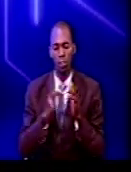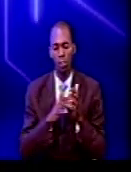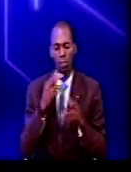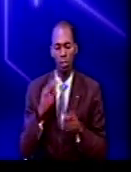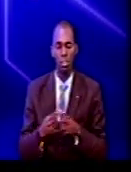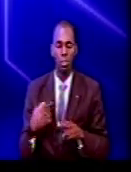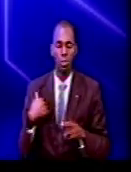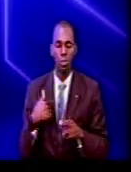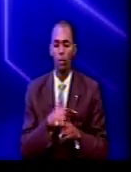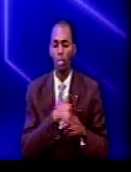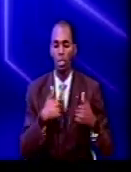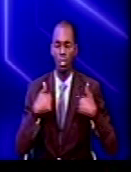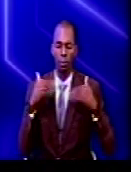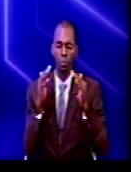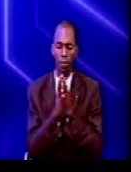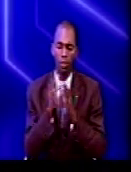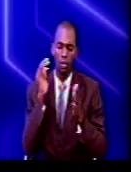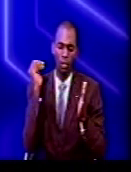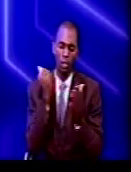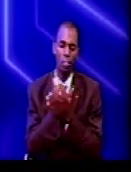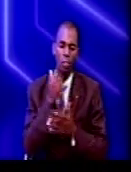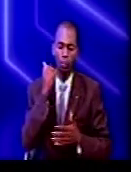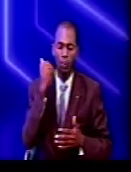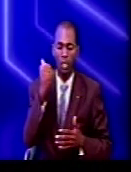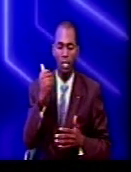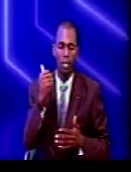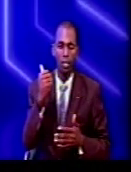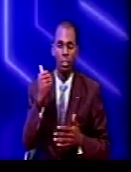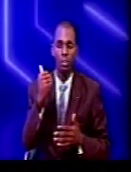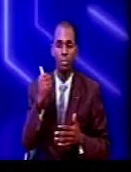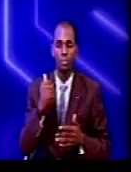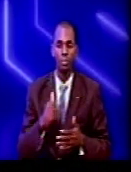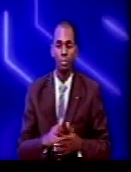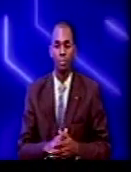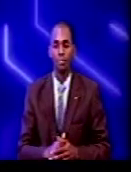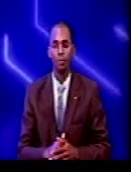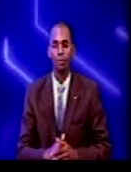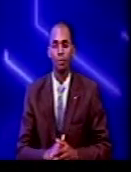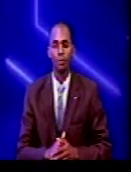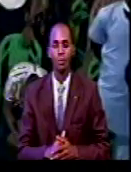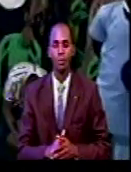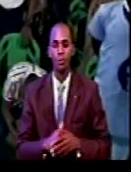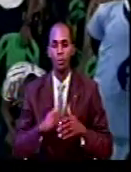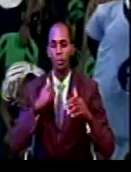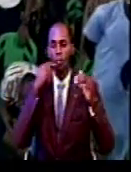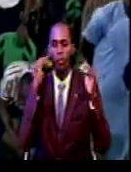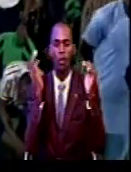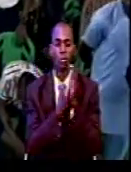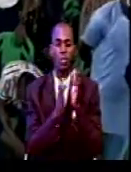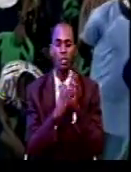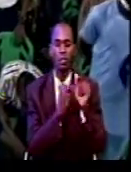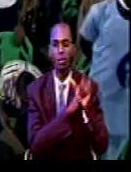Jesus' name. For in Jesus' name we have prayed.